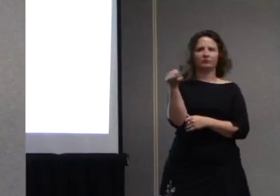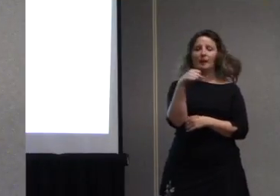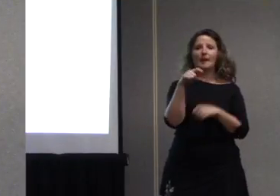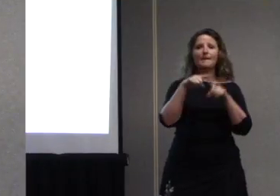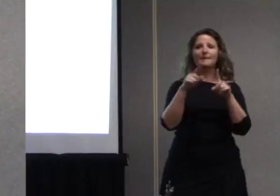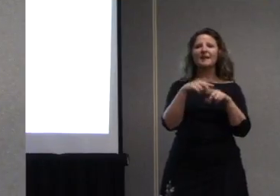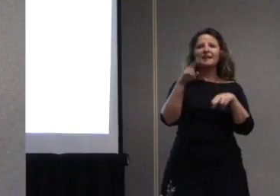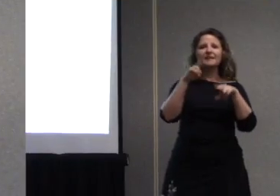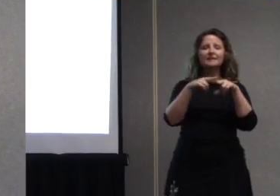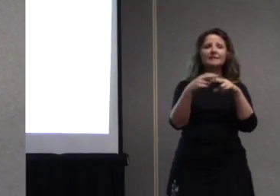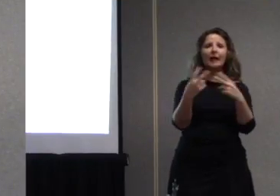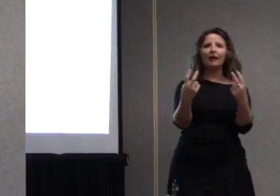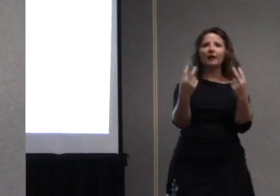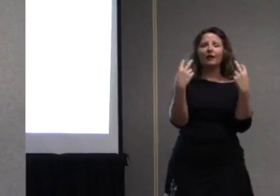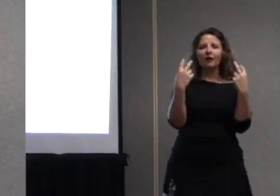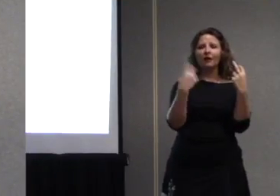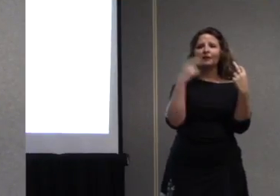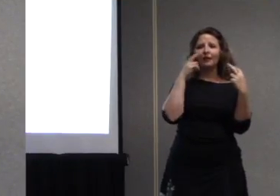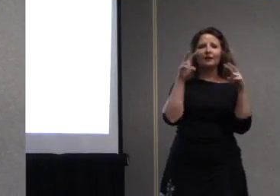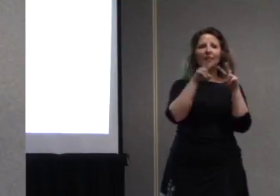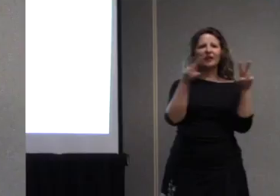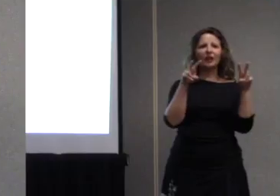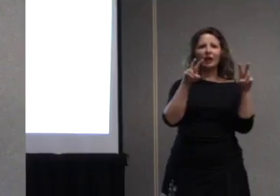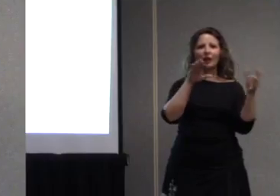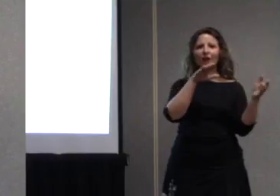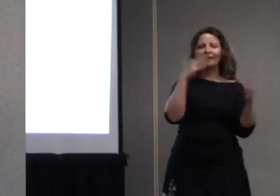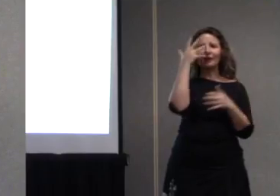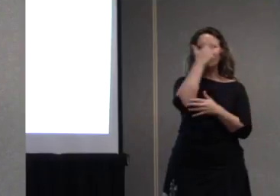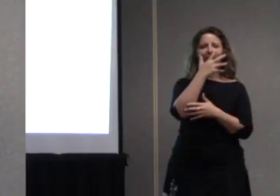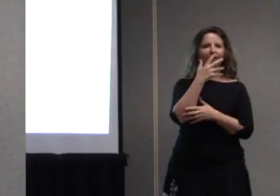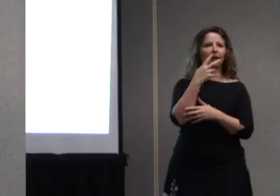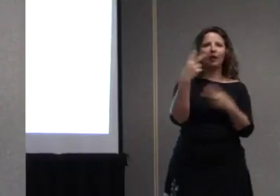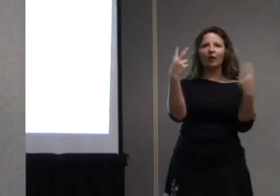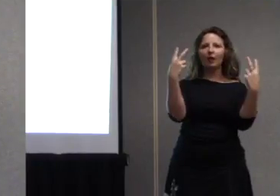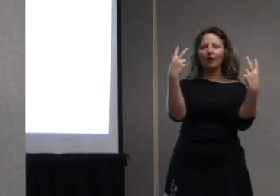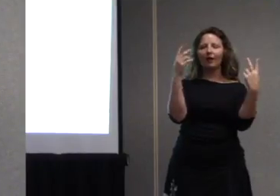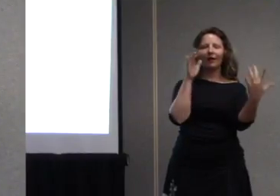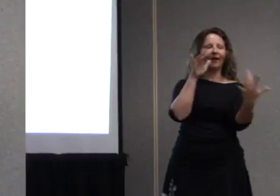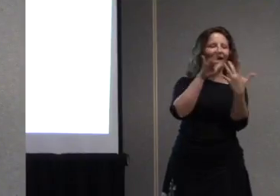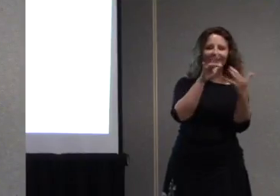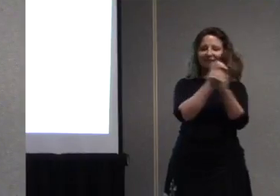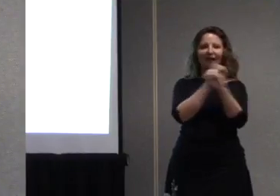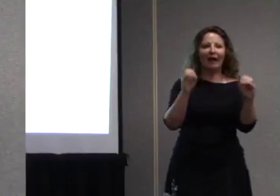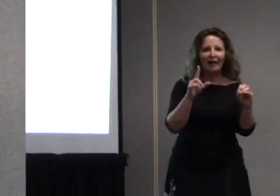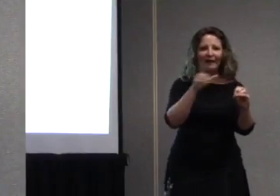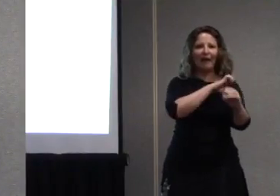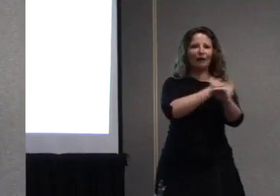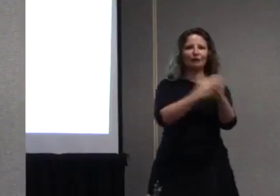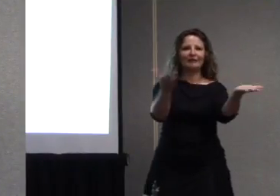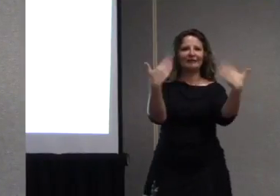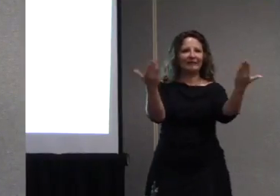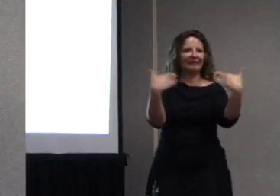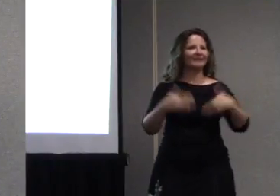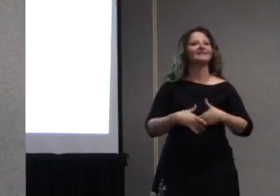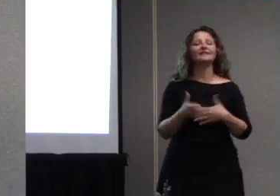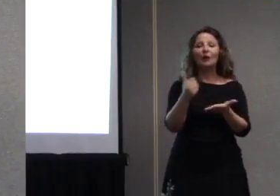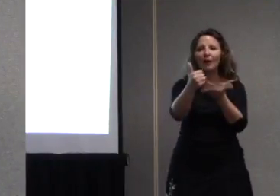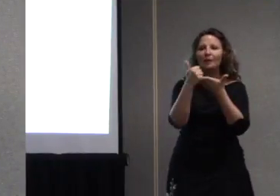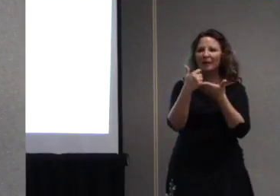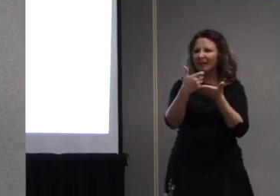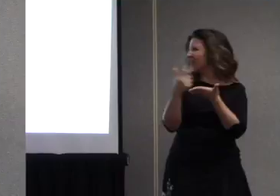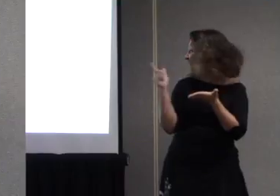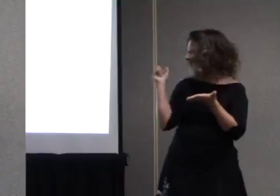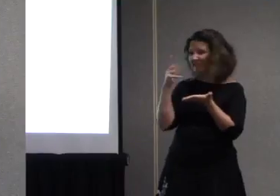can shake your head like this. But to sit out there and look at dead eyeballs is difficult. I need y'all to give me some